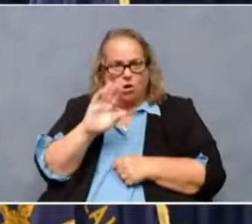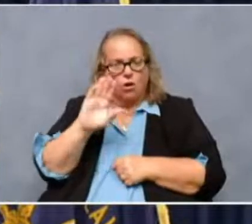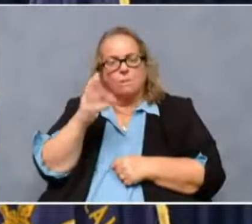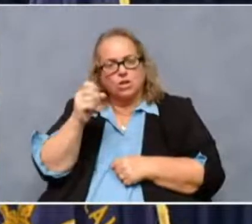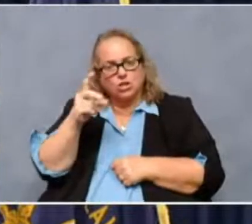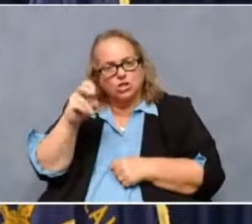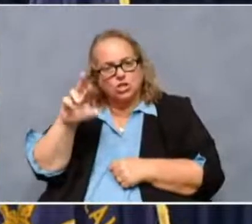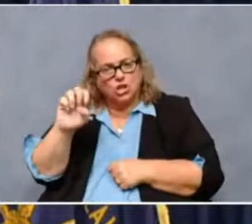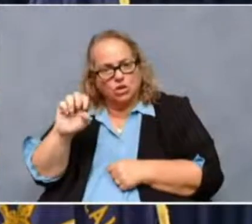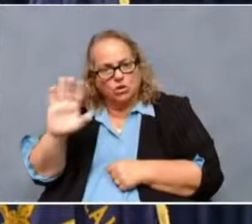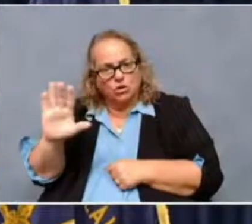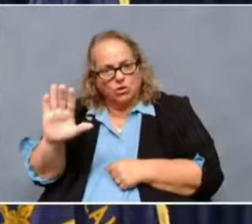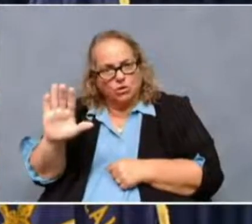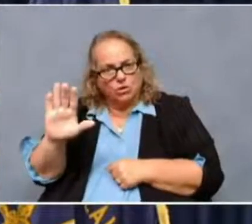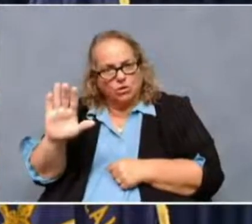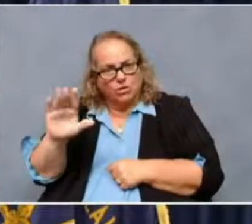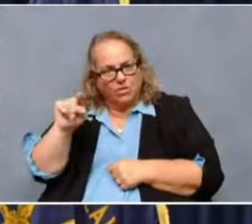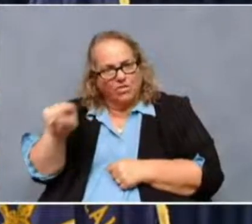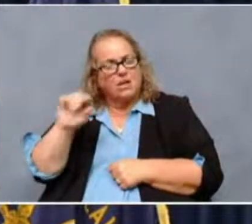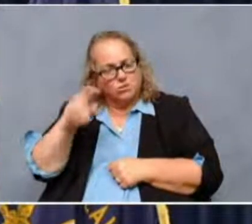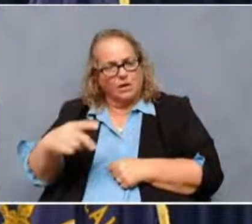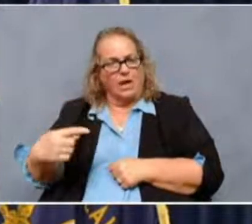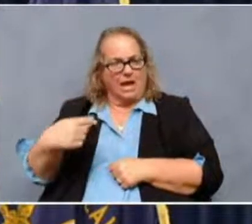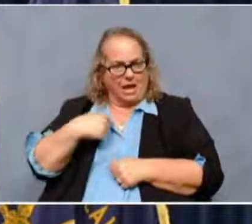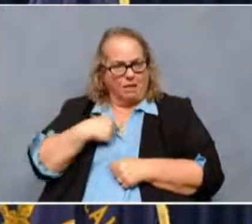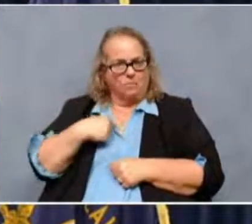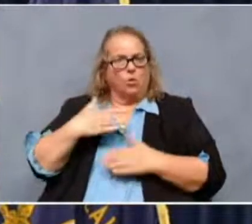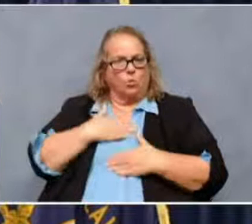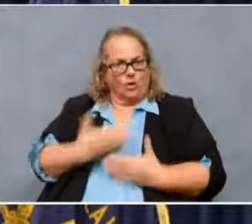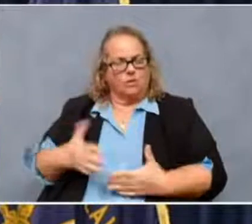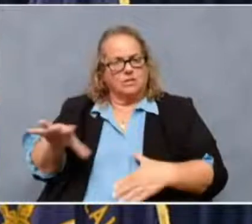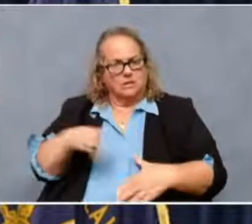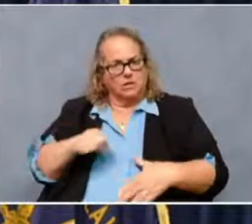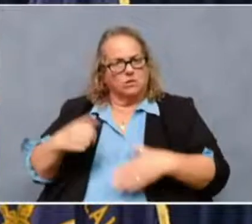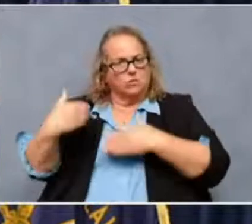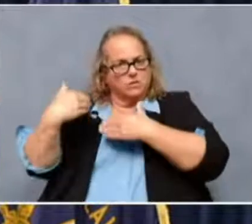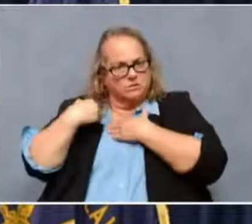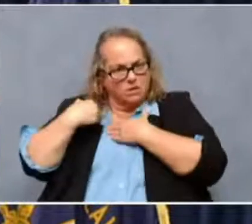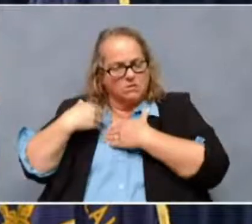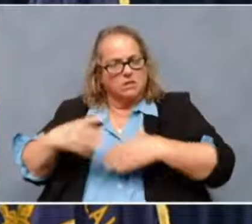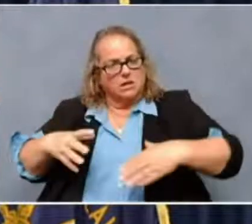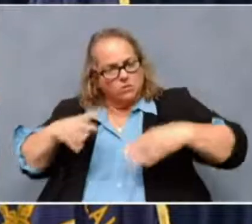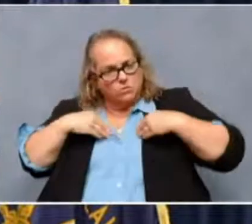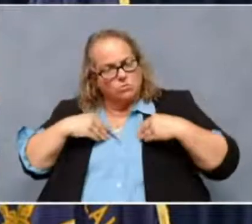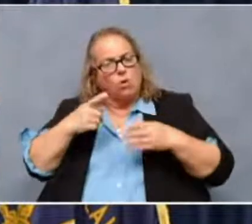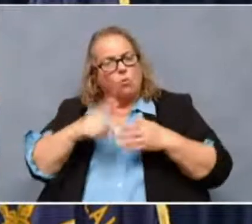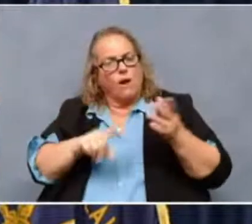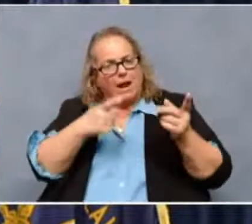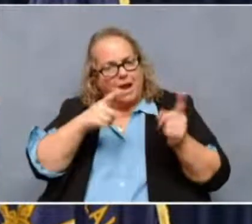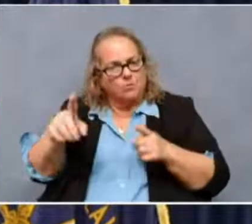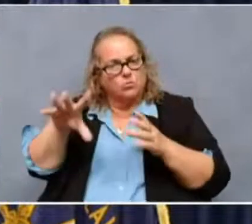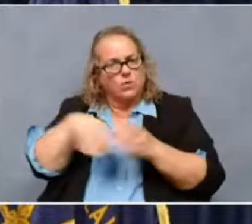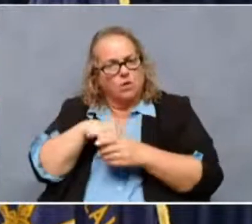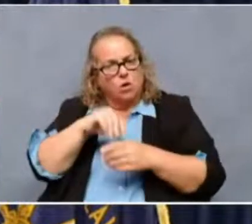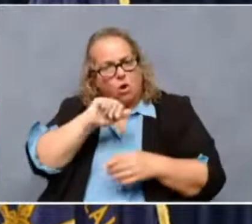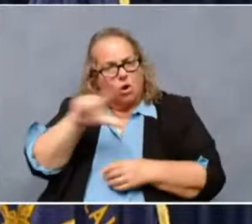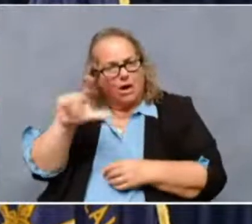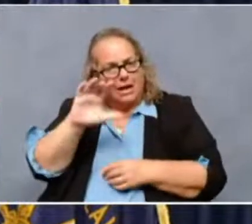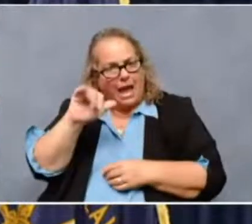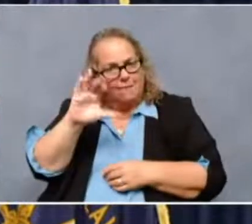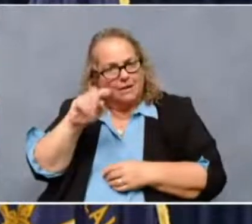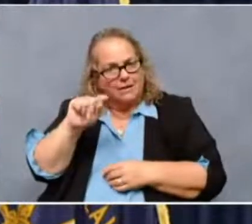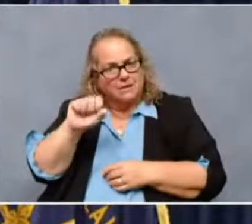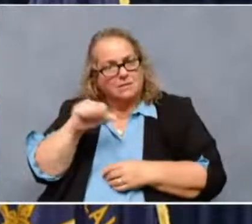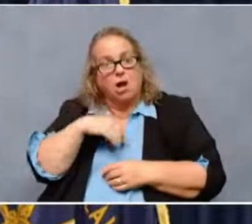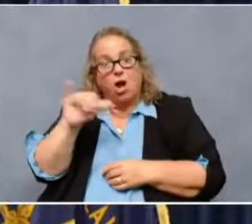okay. I'm willing to take responsibility for what goes on out there, but I'm also going to step forward and answer